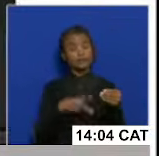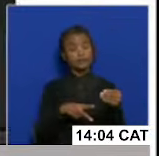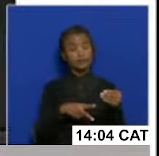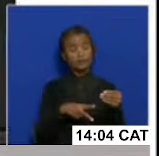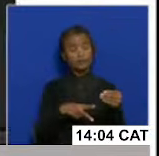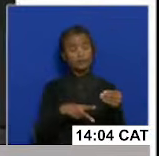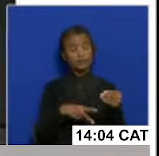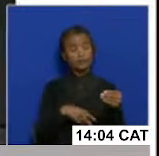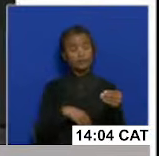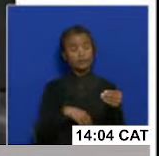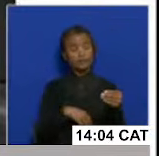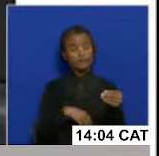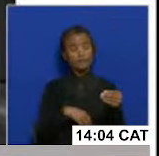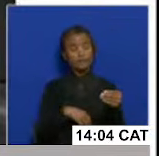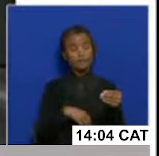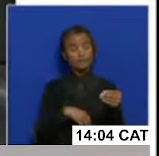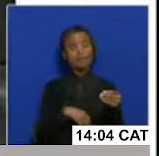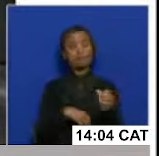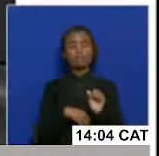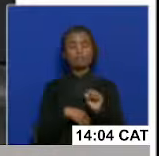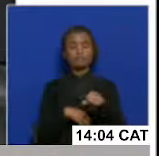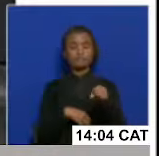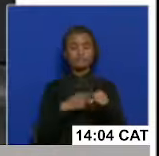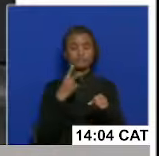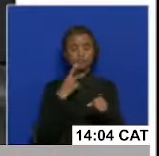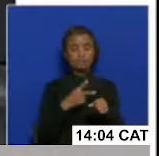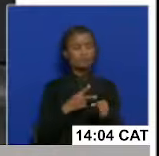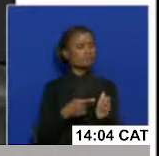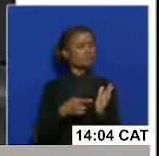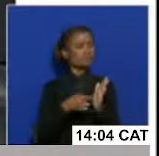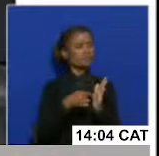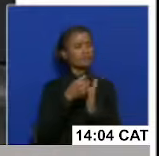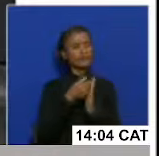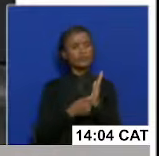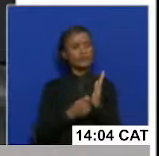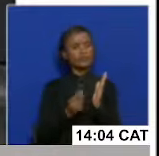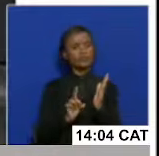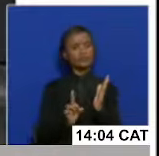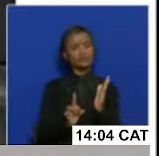copied Yes, I in the see body it. of page 10. What is that document? Do you recognize it?